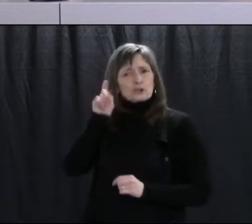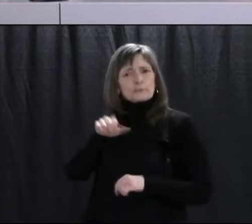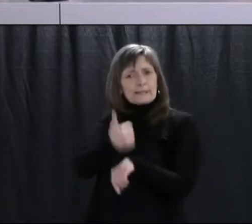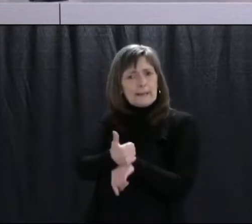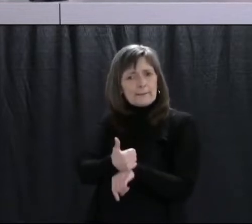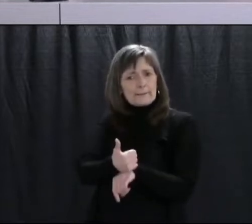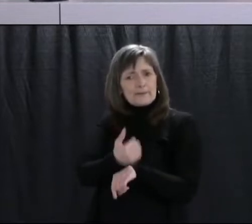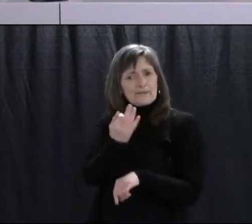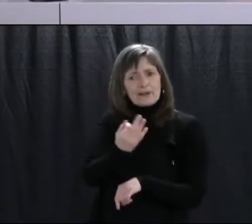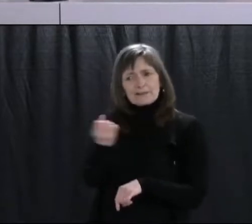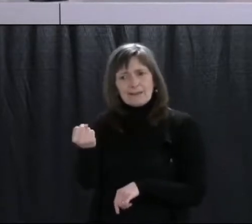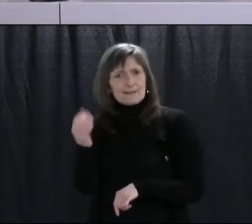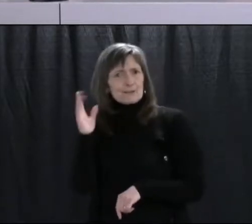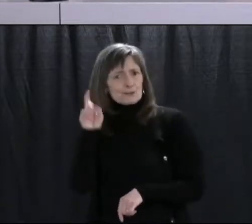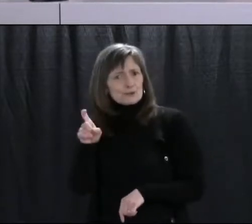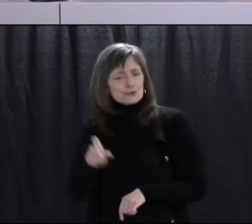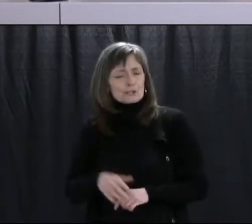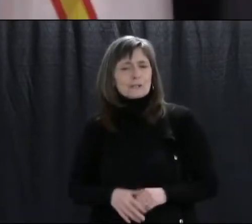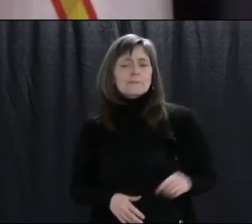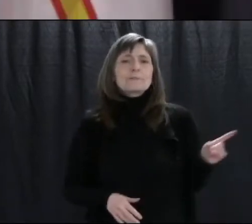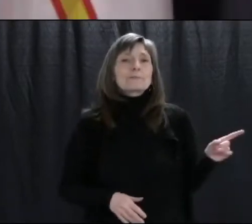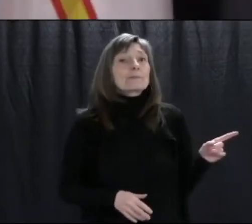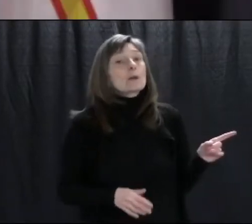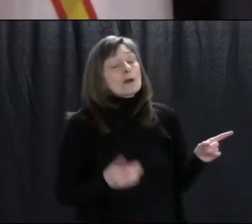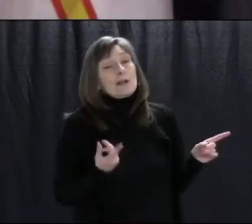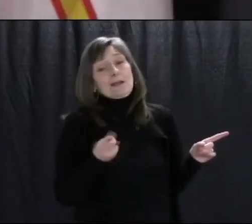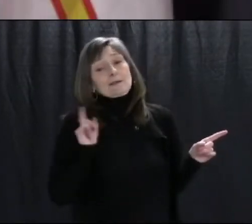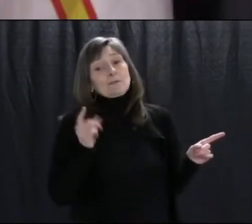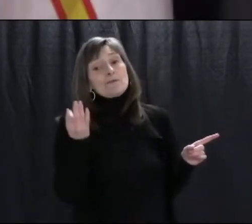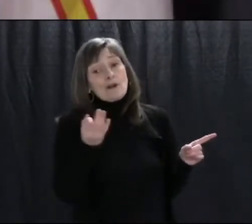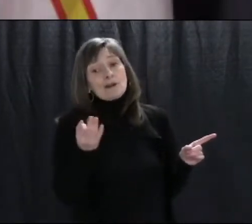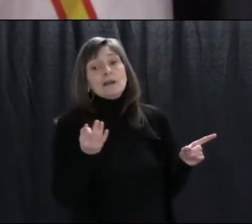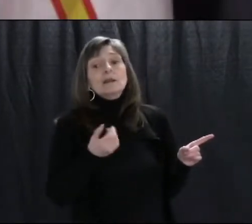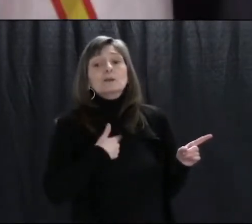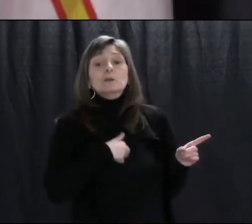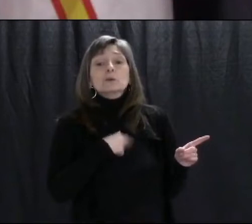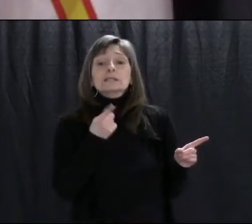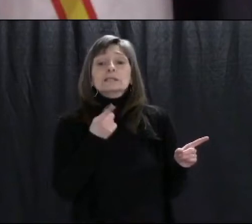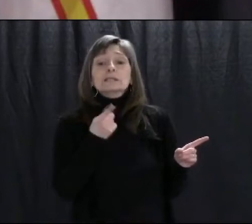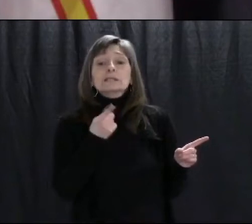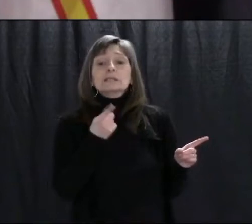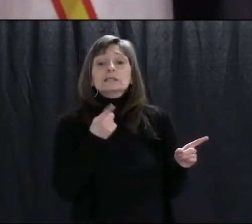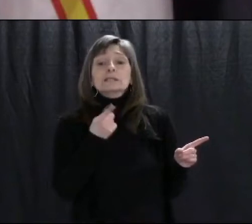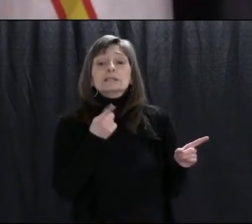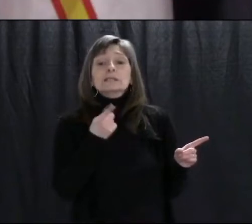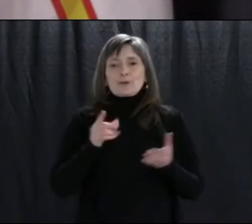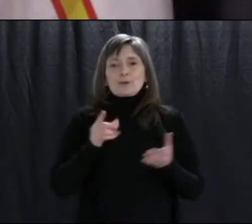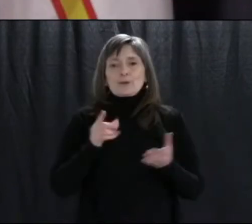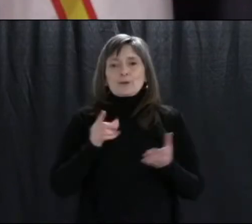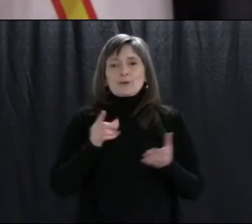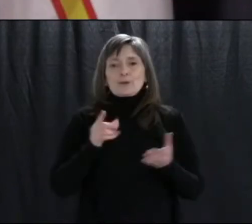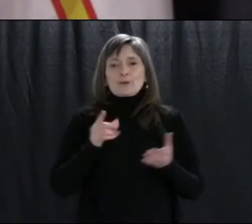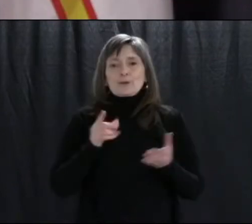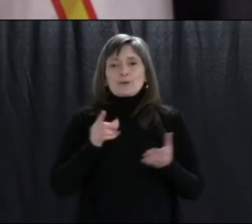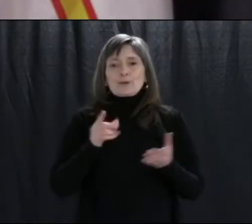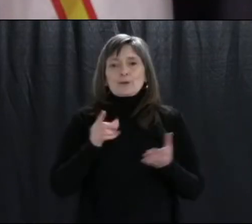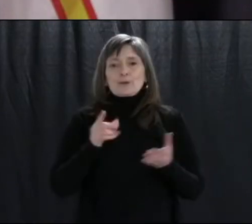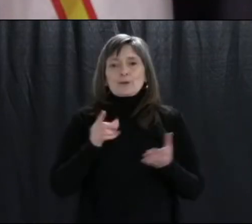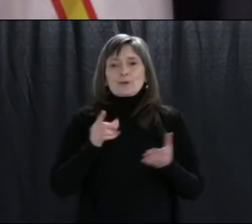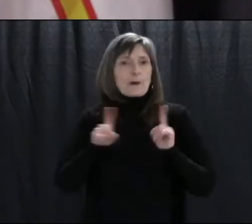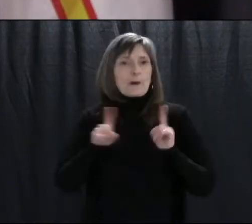Saturday? Well, number one, as I mentioned on Friday of last week, that we would take a few days to get the forms printed. When the announcement was